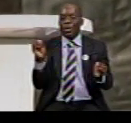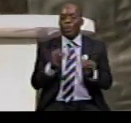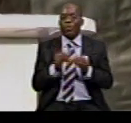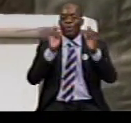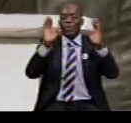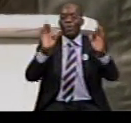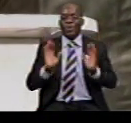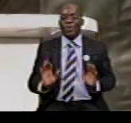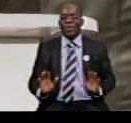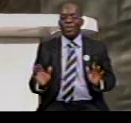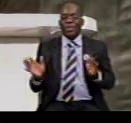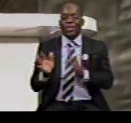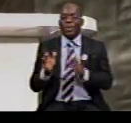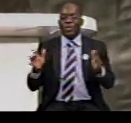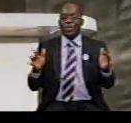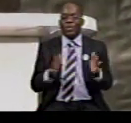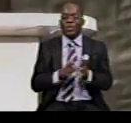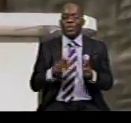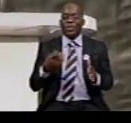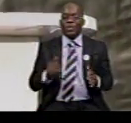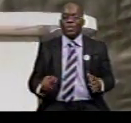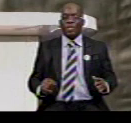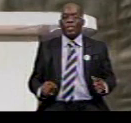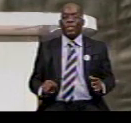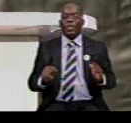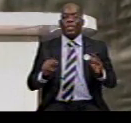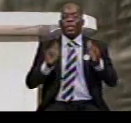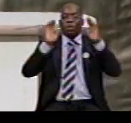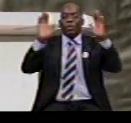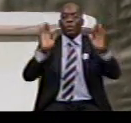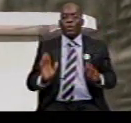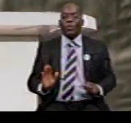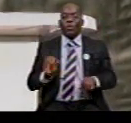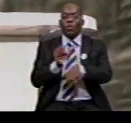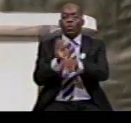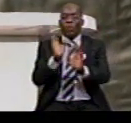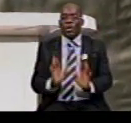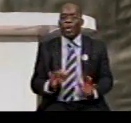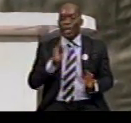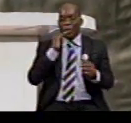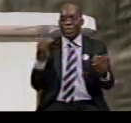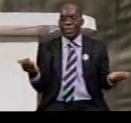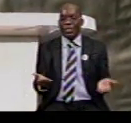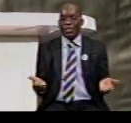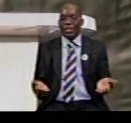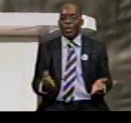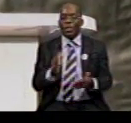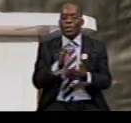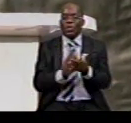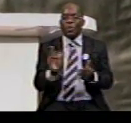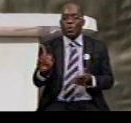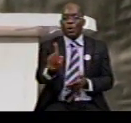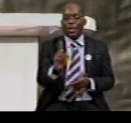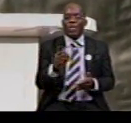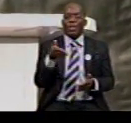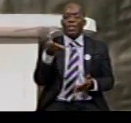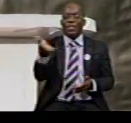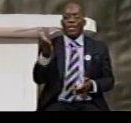Jesus, the miracle worker, is here. Somebody there will receive his miracle